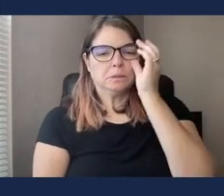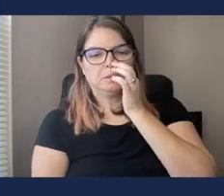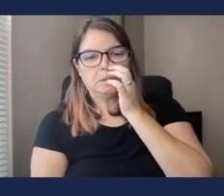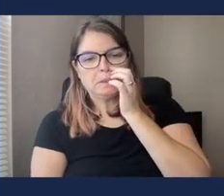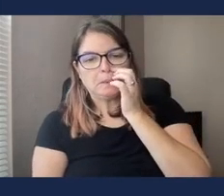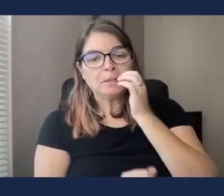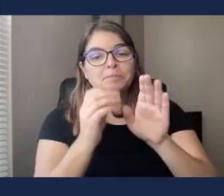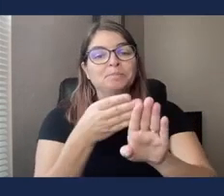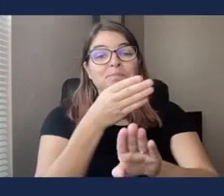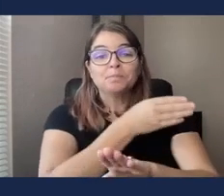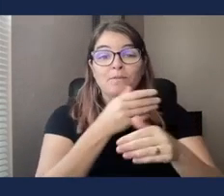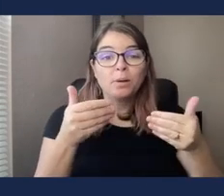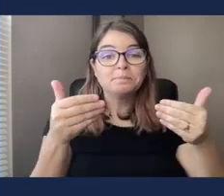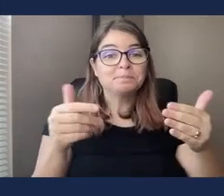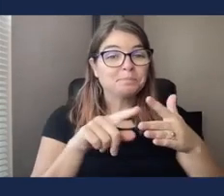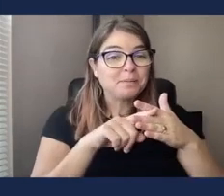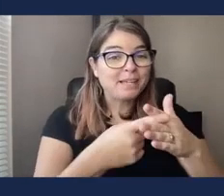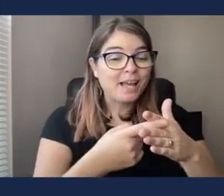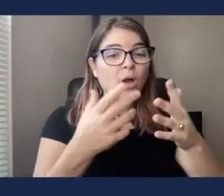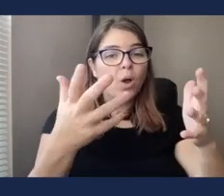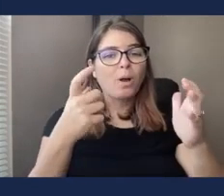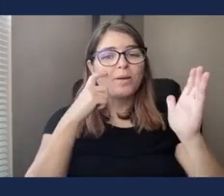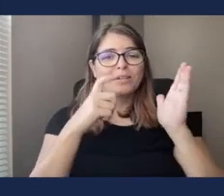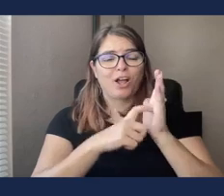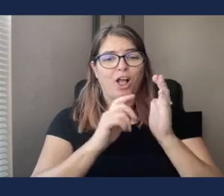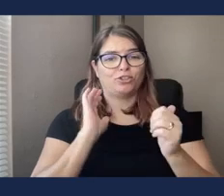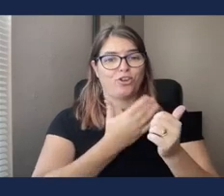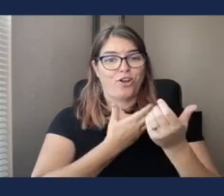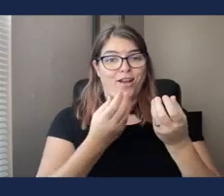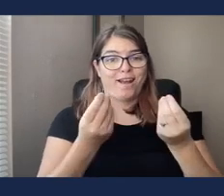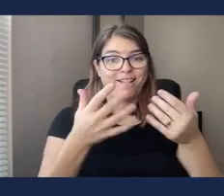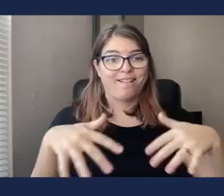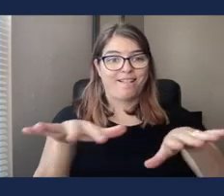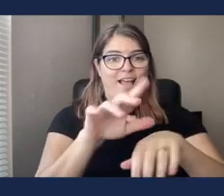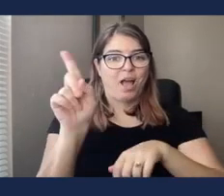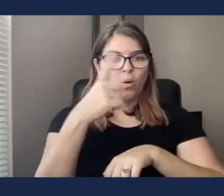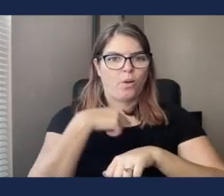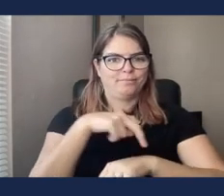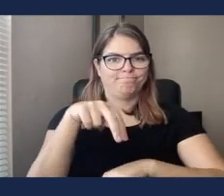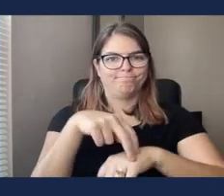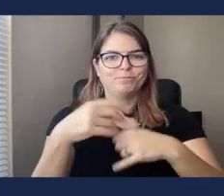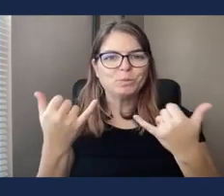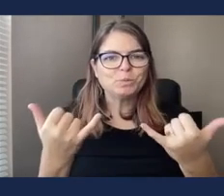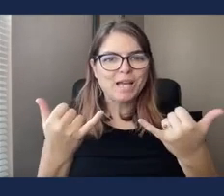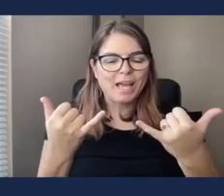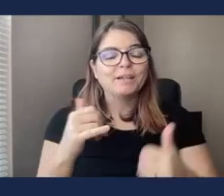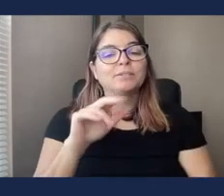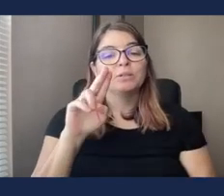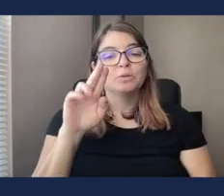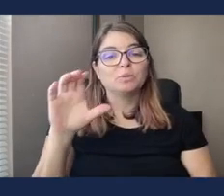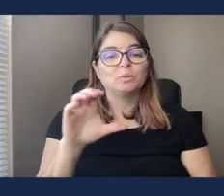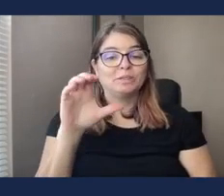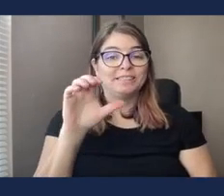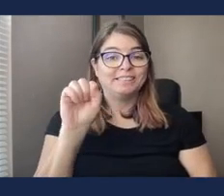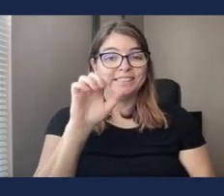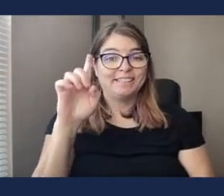Before we begin, I want to acknowledge the land that we are on today. The UC San Diego community holds